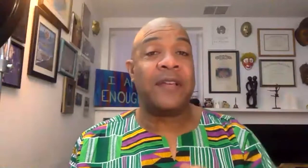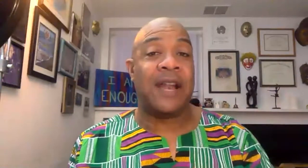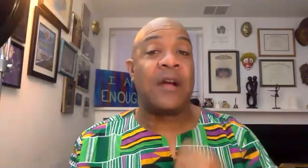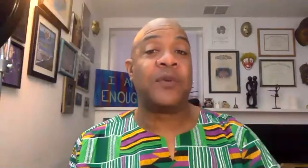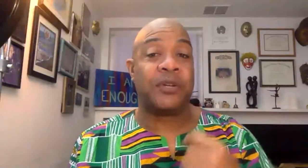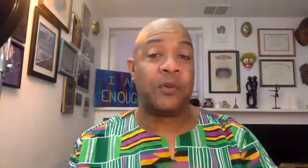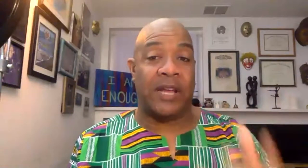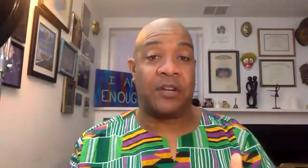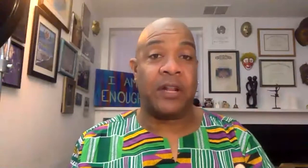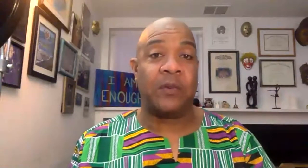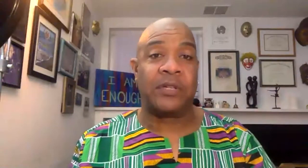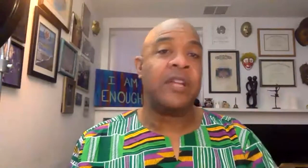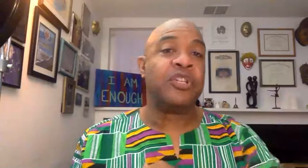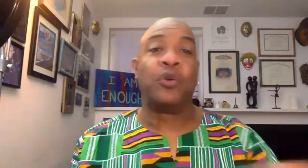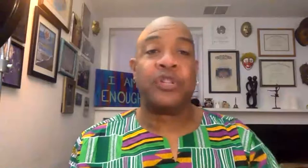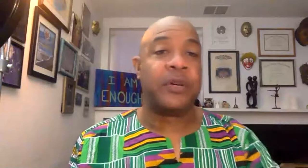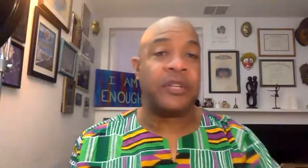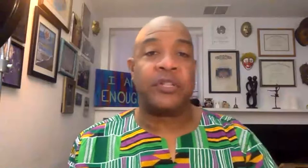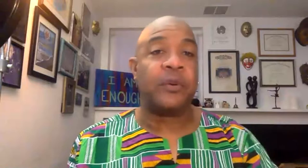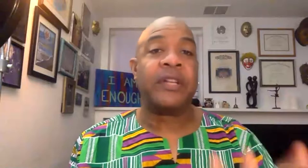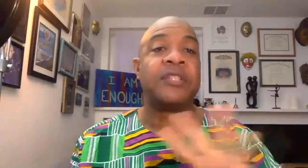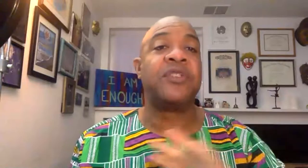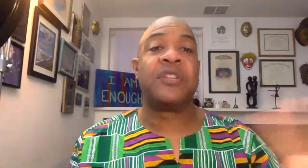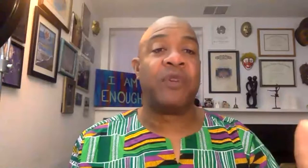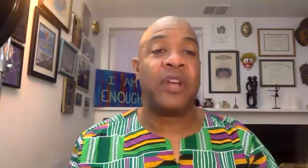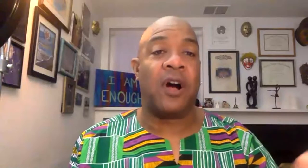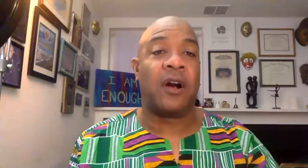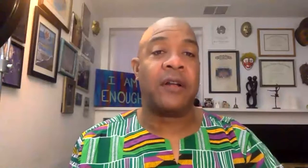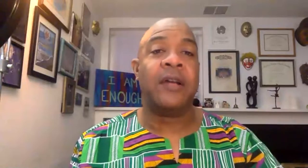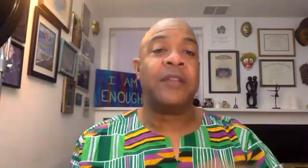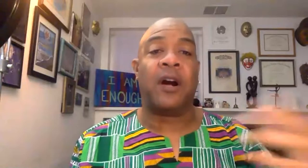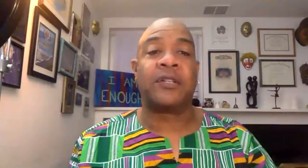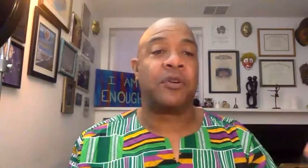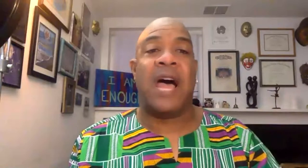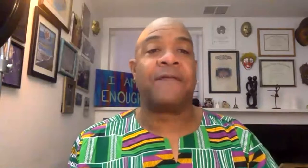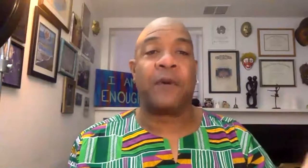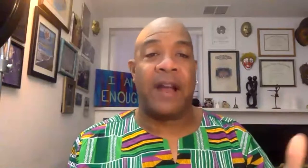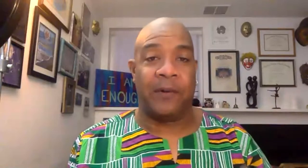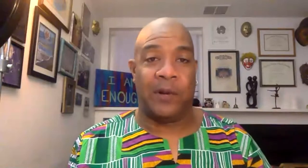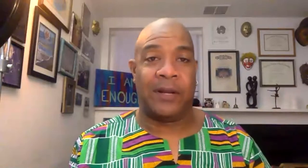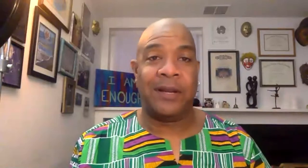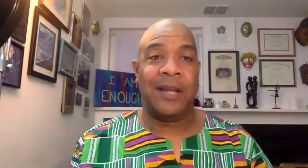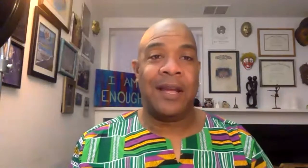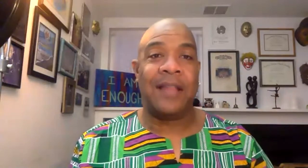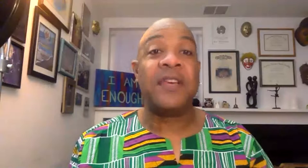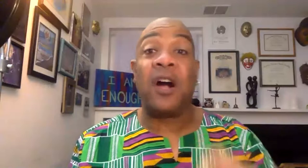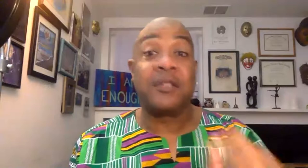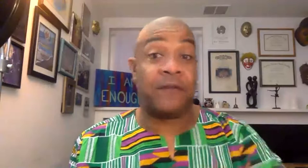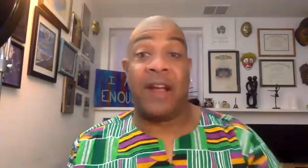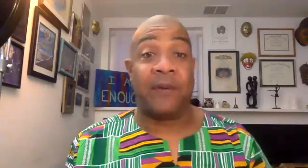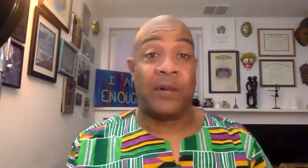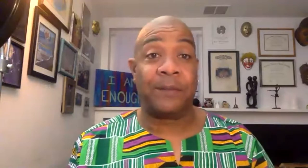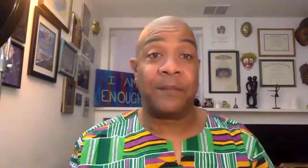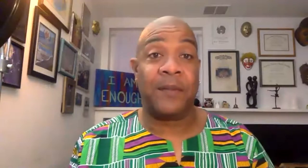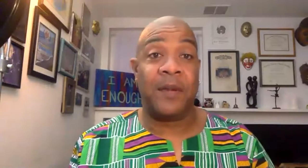of the things that I always heard when I started was, don't do it, don't do it. It's really hard. The arts are not for everyone. The arts are